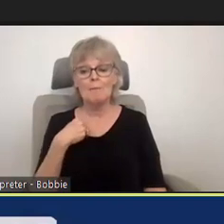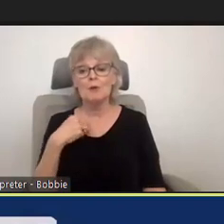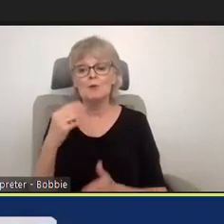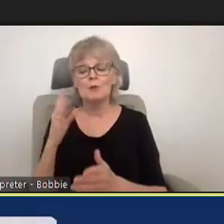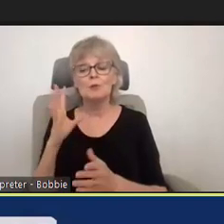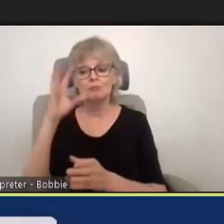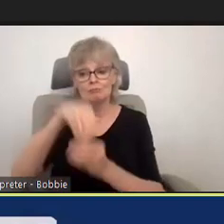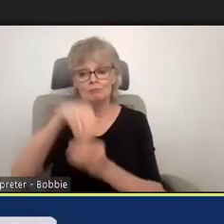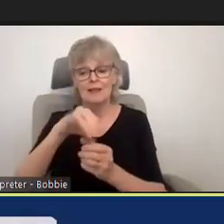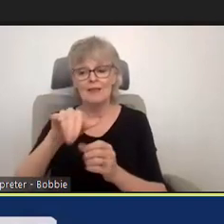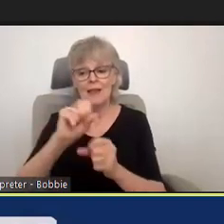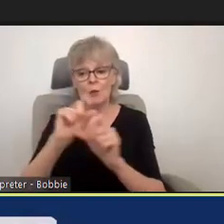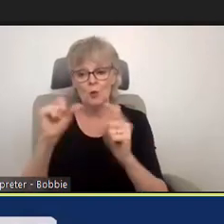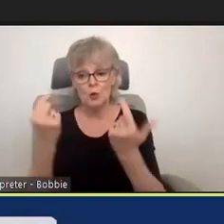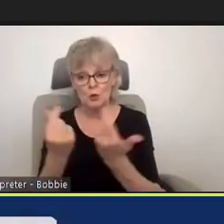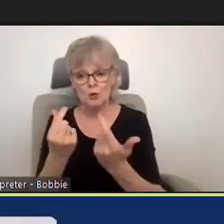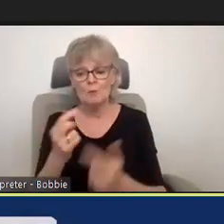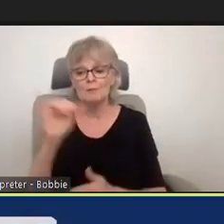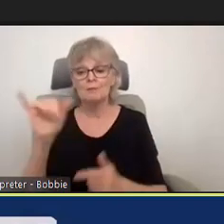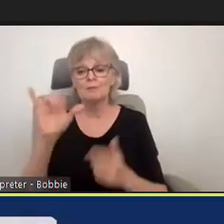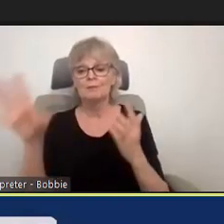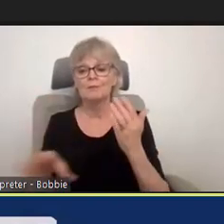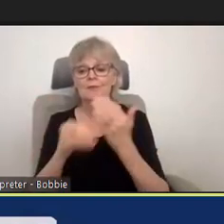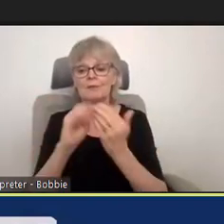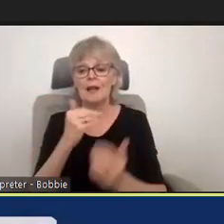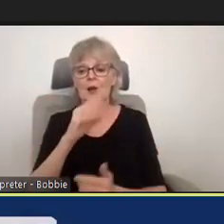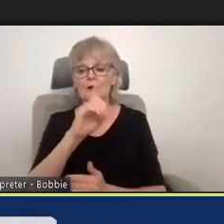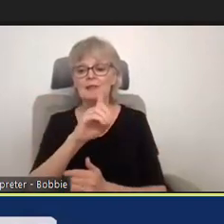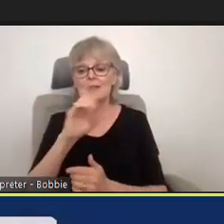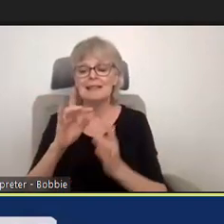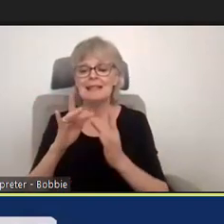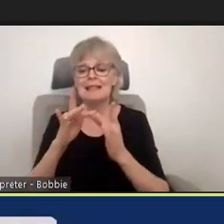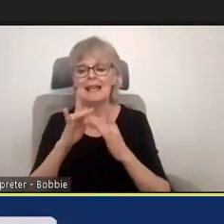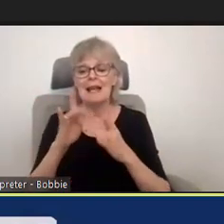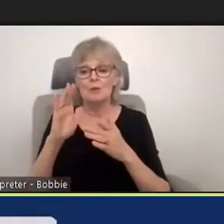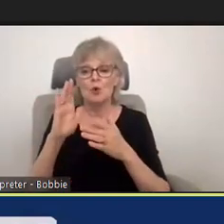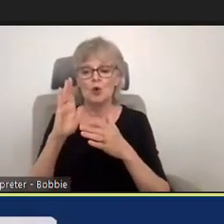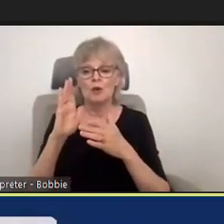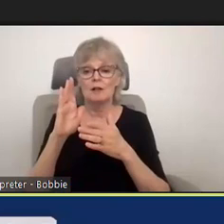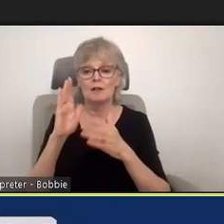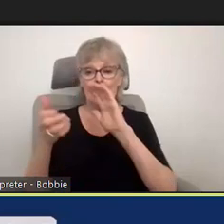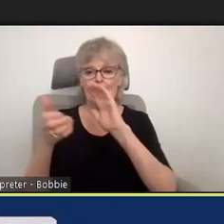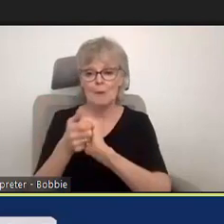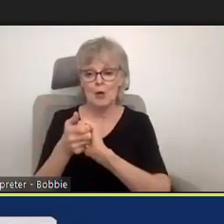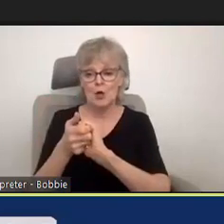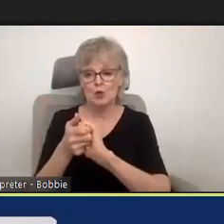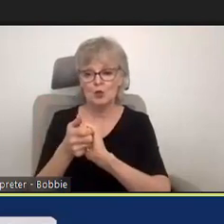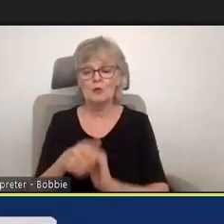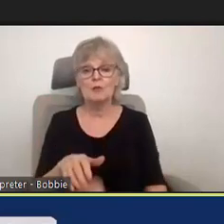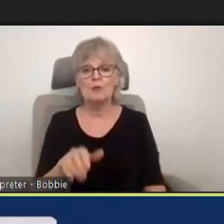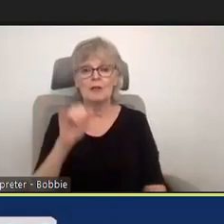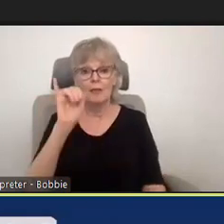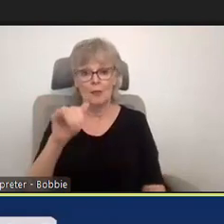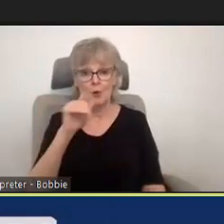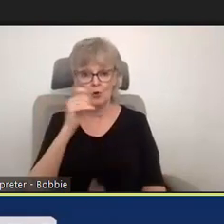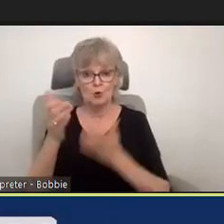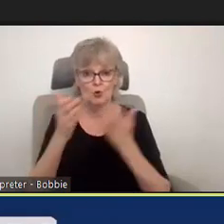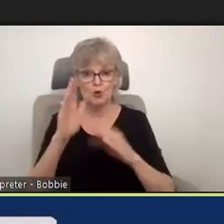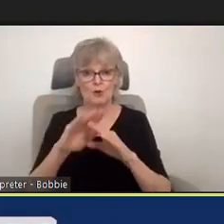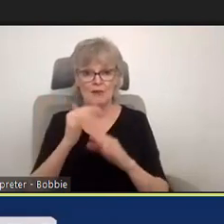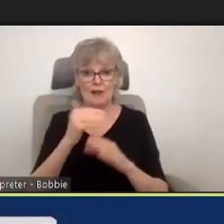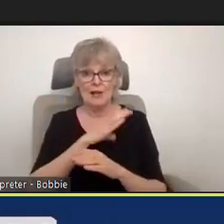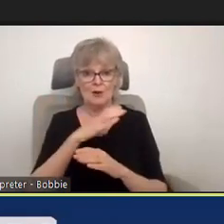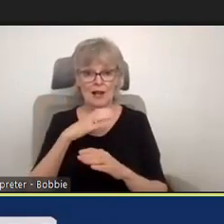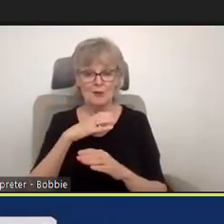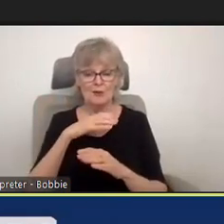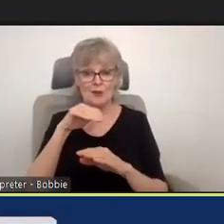work group. We also added our DD network partners, not just those that serve on our council as our DD